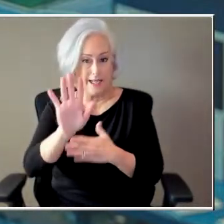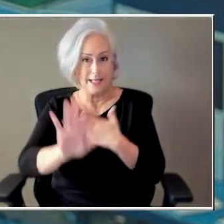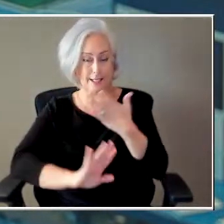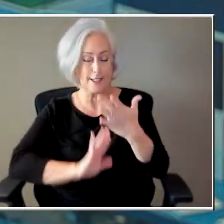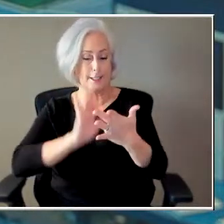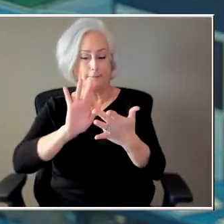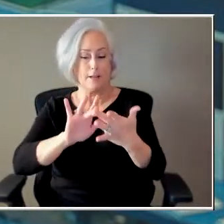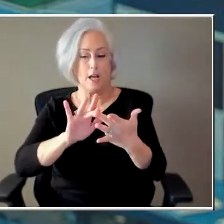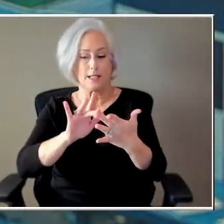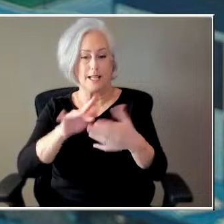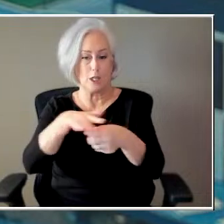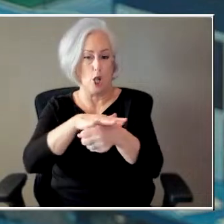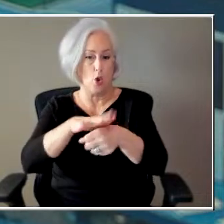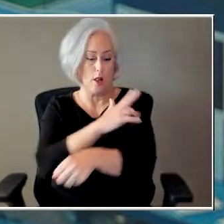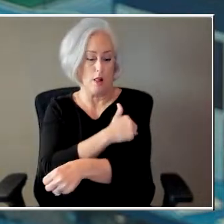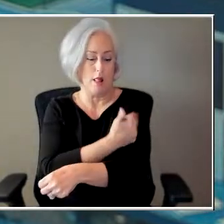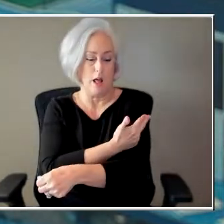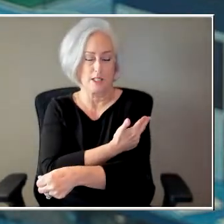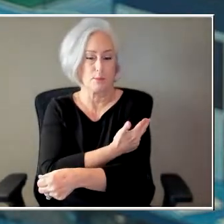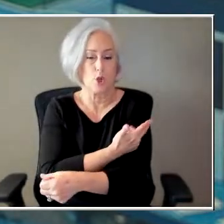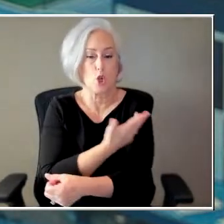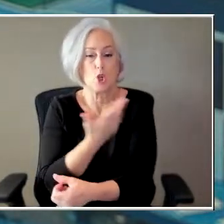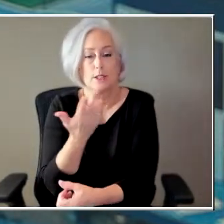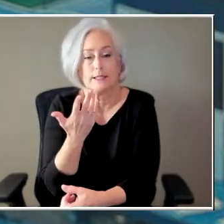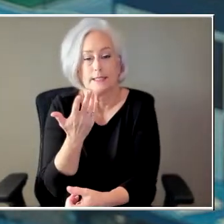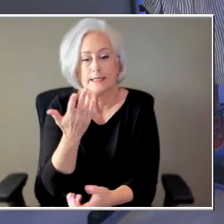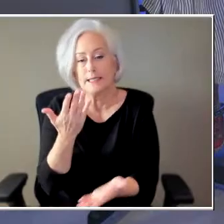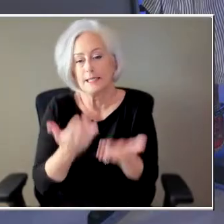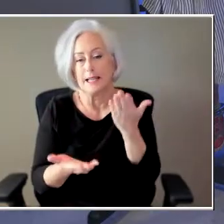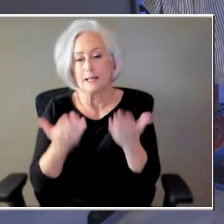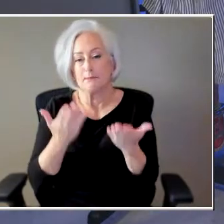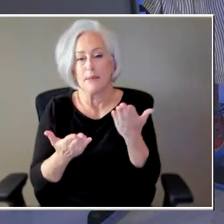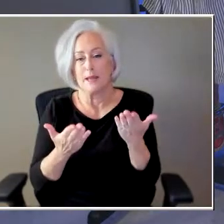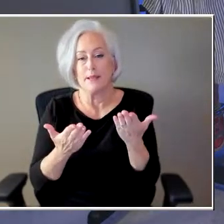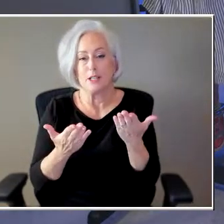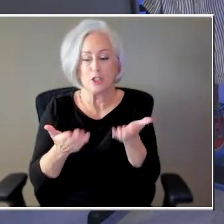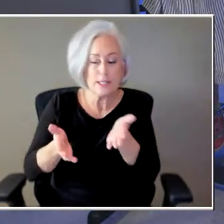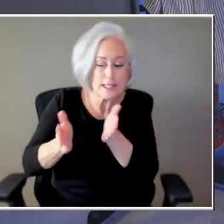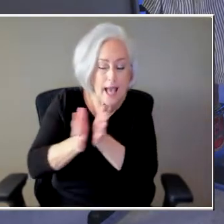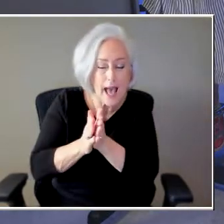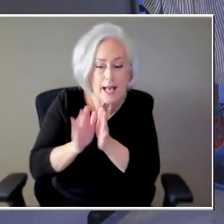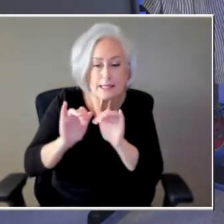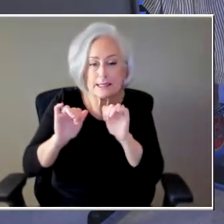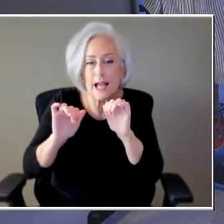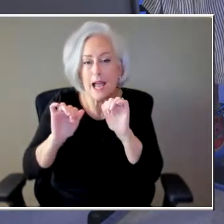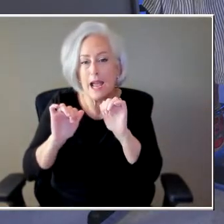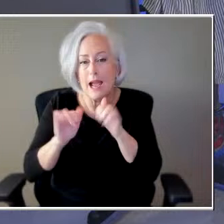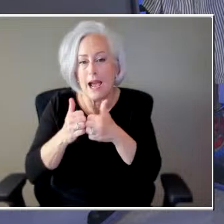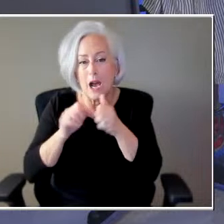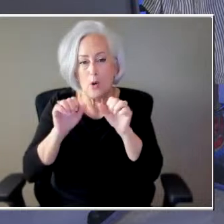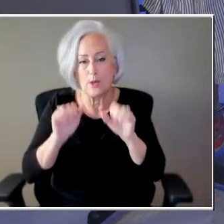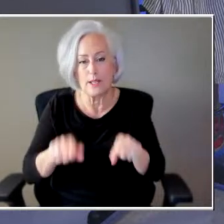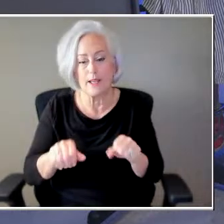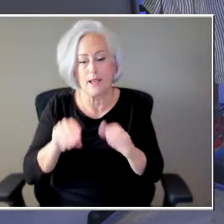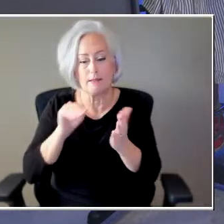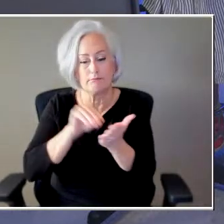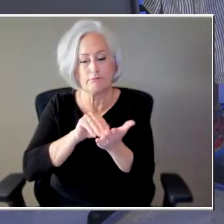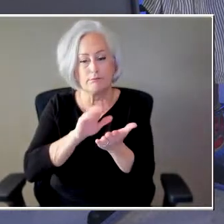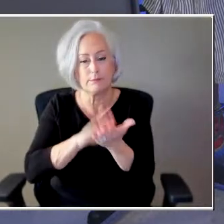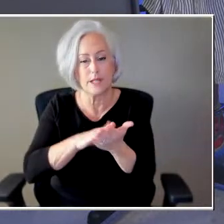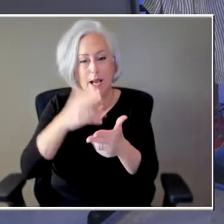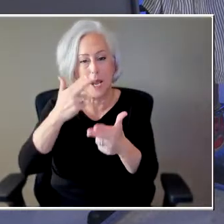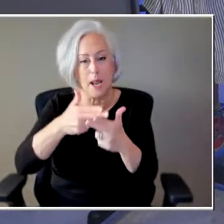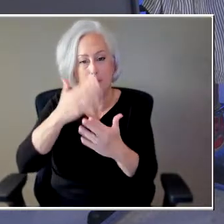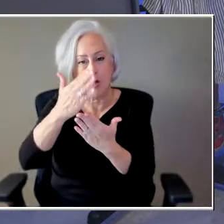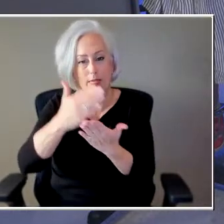local hospital and probably just, questioned about how he could, get listed. But that's a good question. I'll